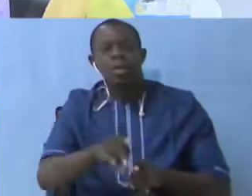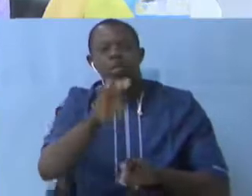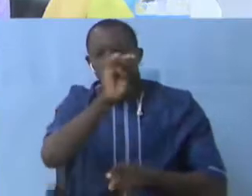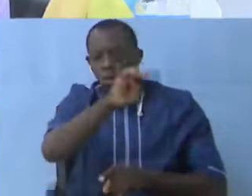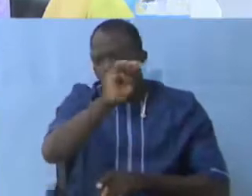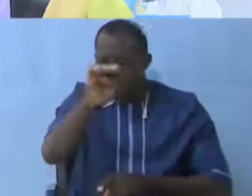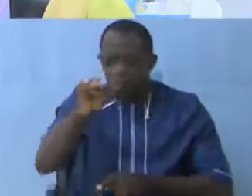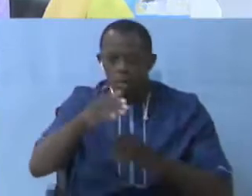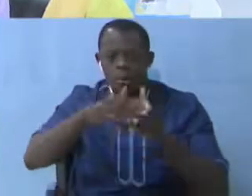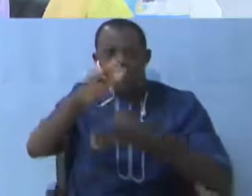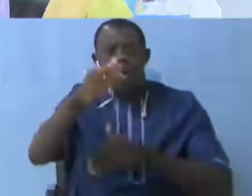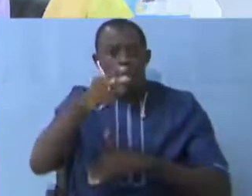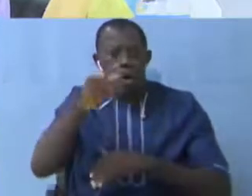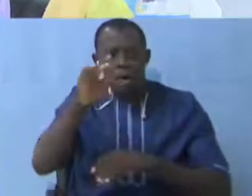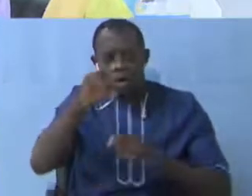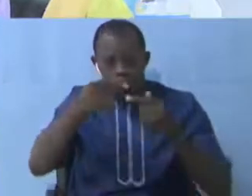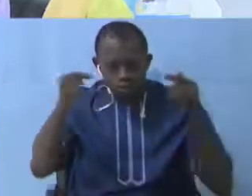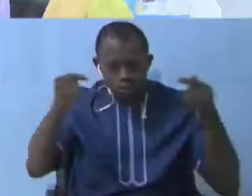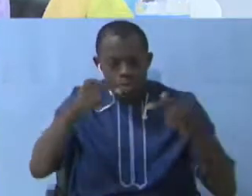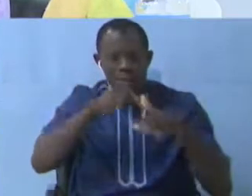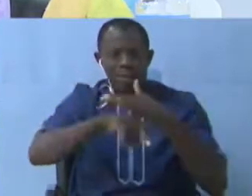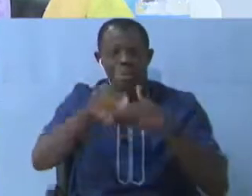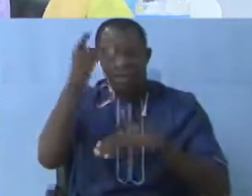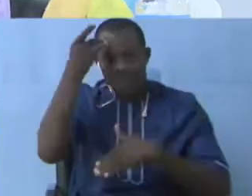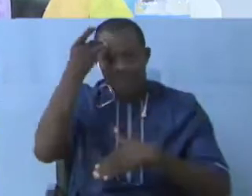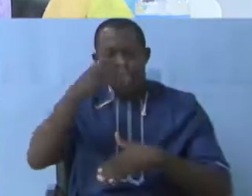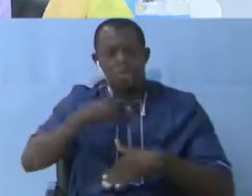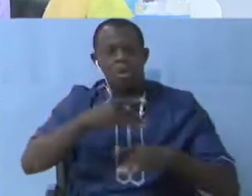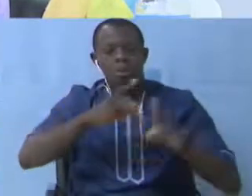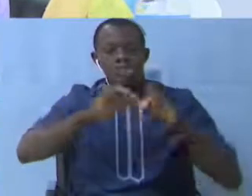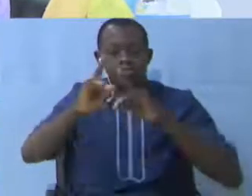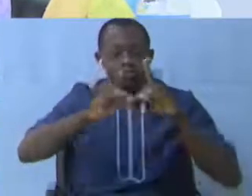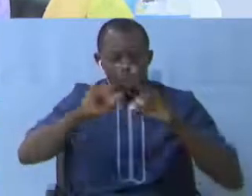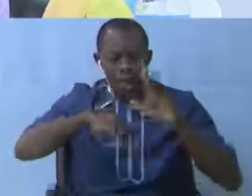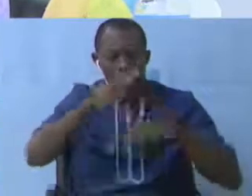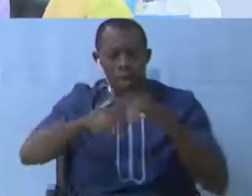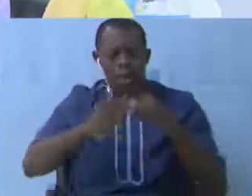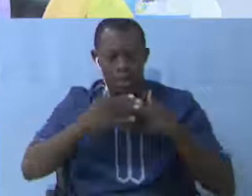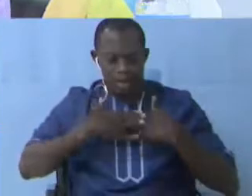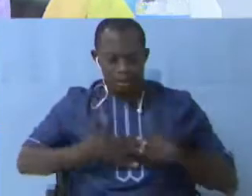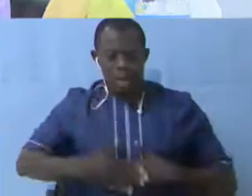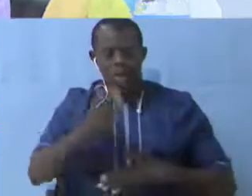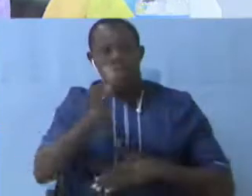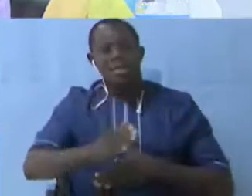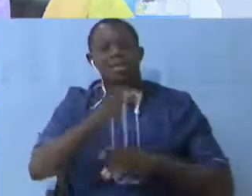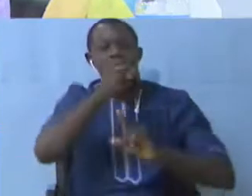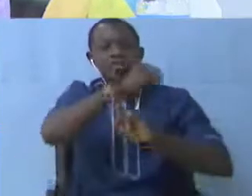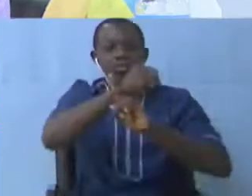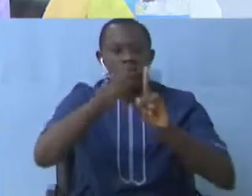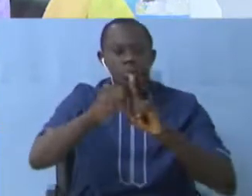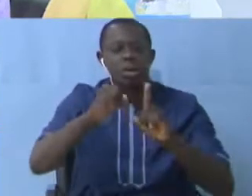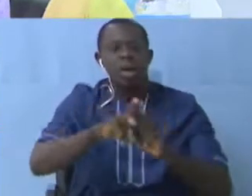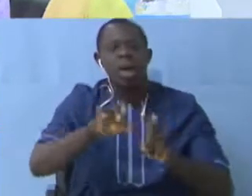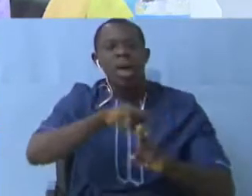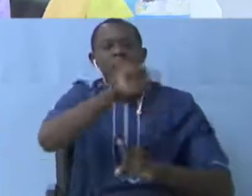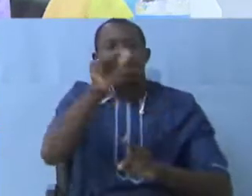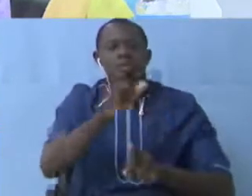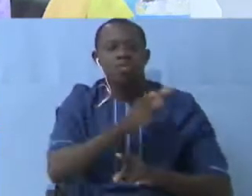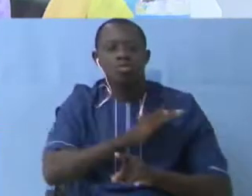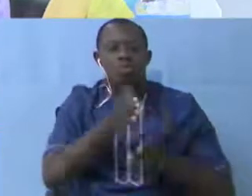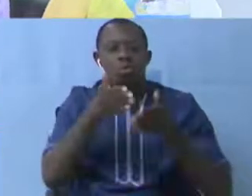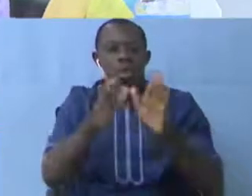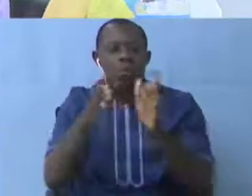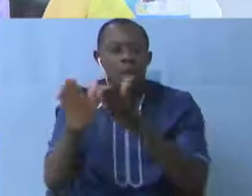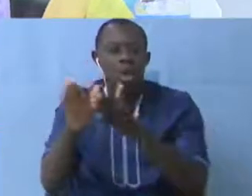in Dakar, really to discuss the human rights situation, but also the state of affairs in the